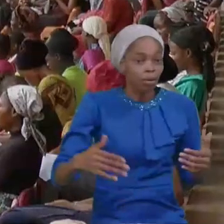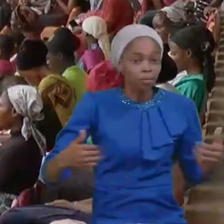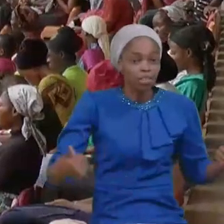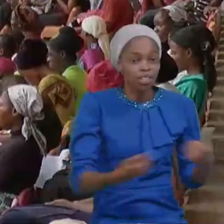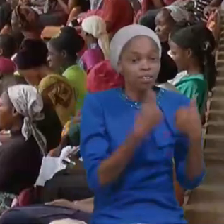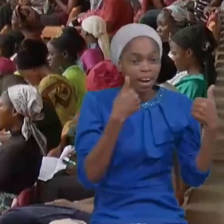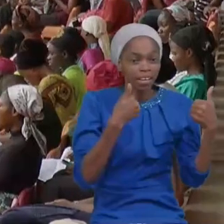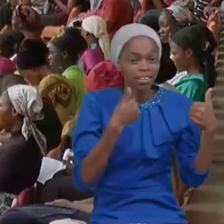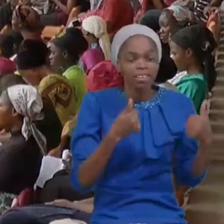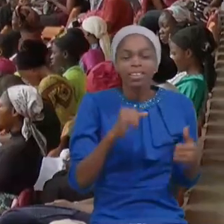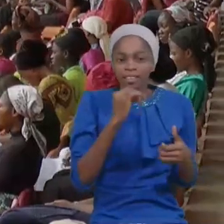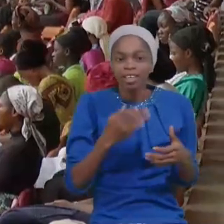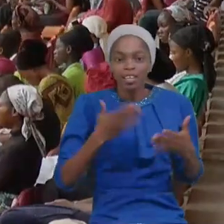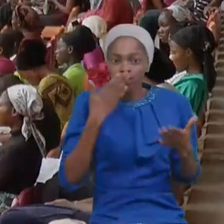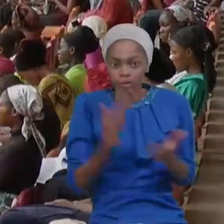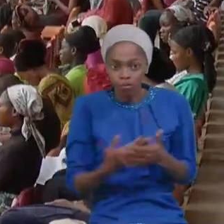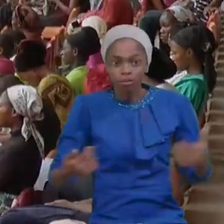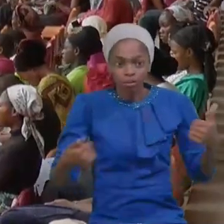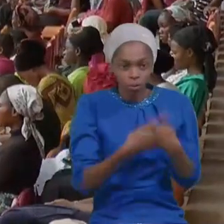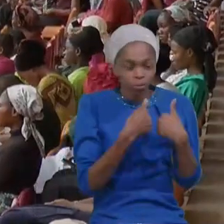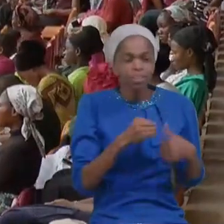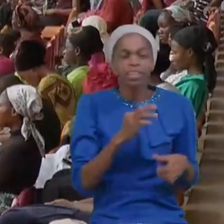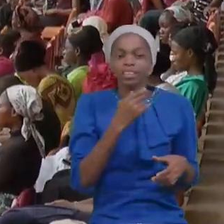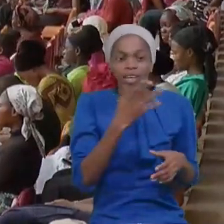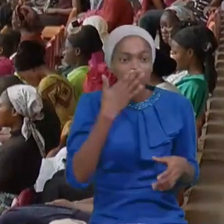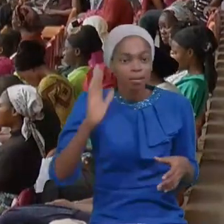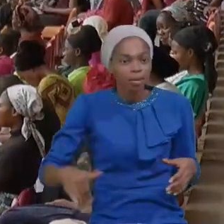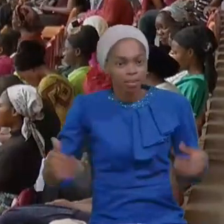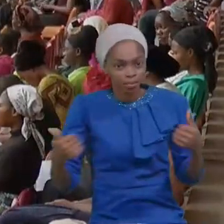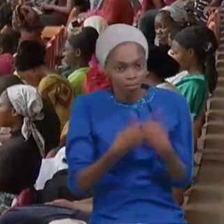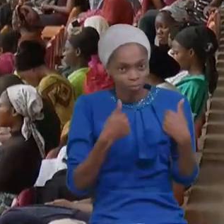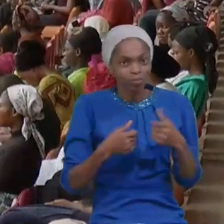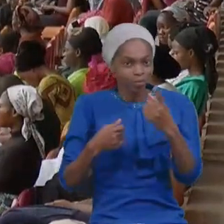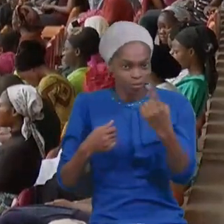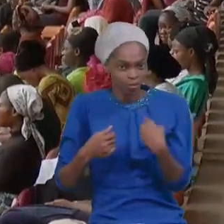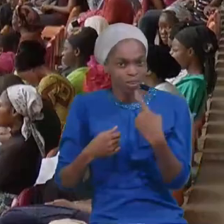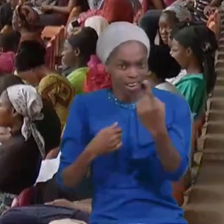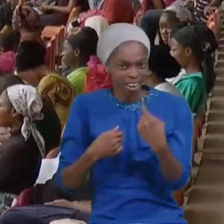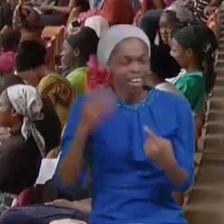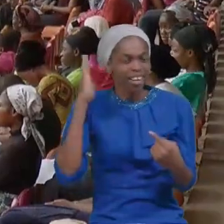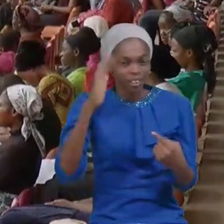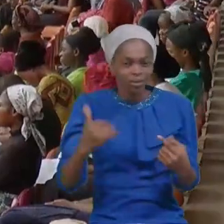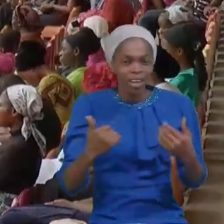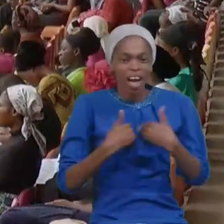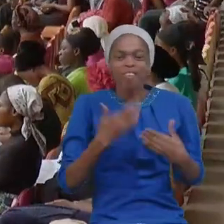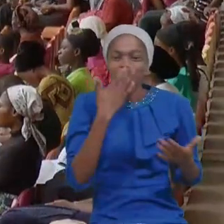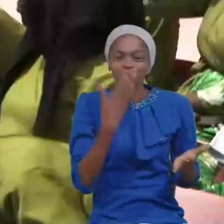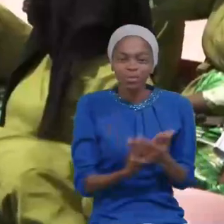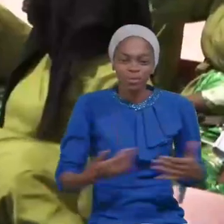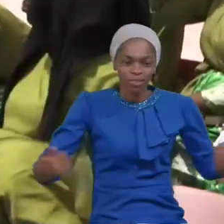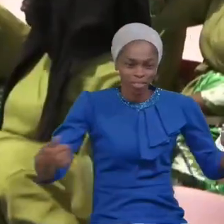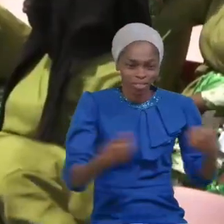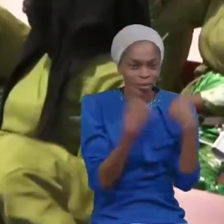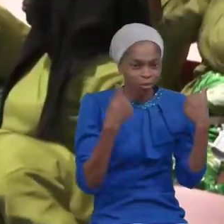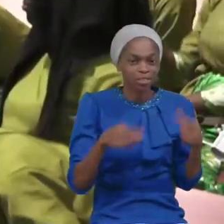competition. As I go up, you say, I'm coming beyond you. And then you